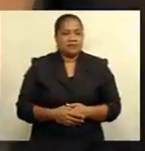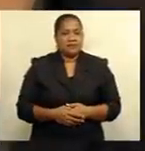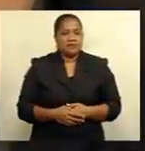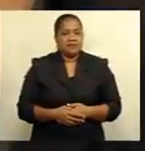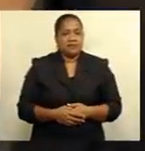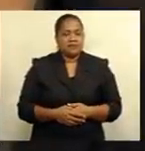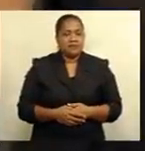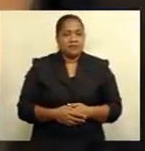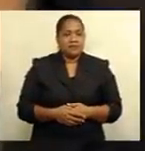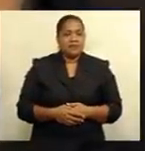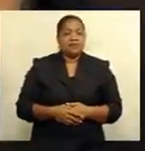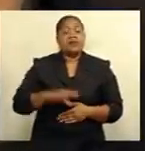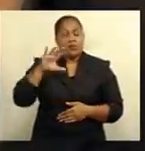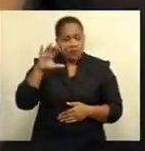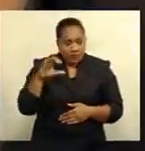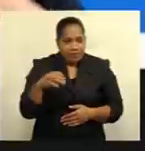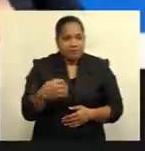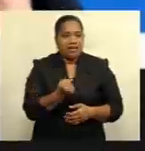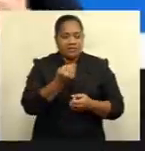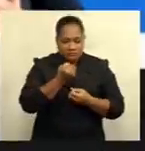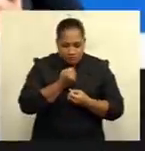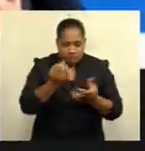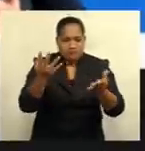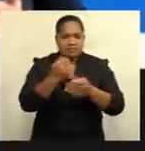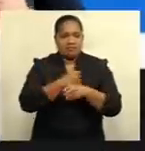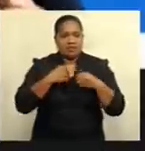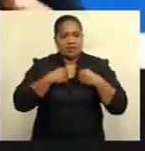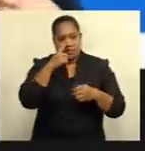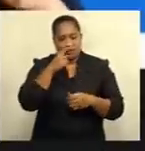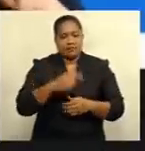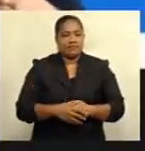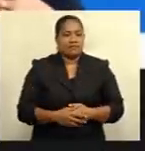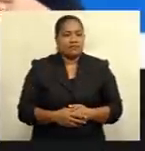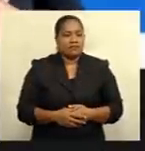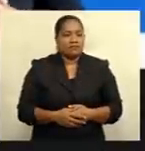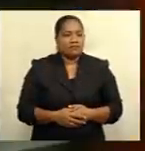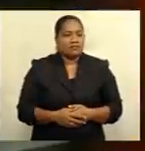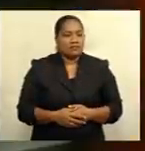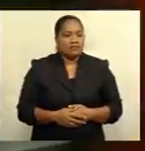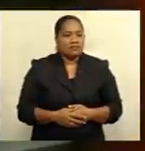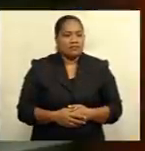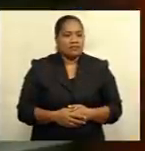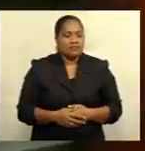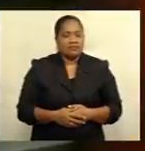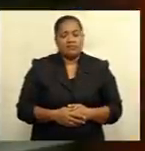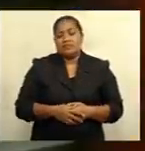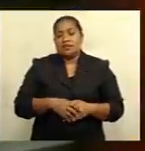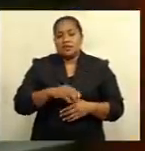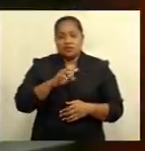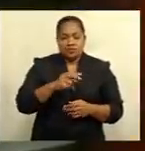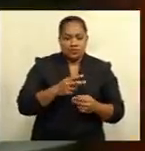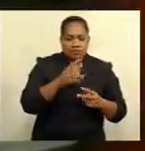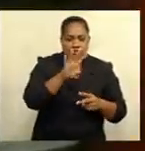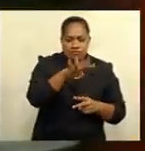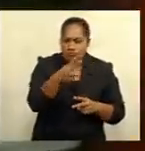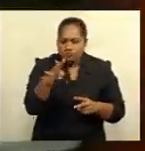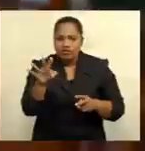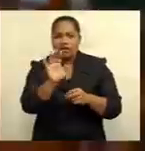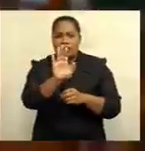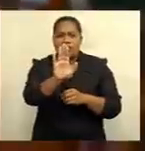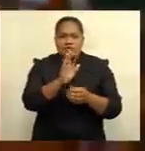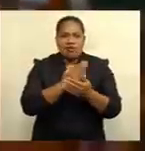aim to empower people with confidence. Check in and check out on your loved ones. Tell them that they